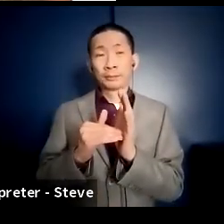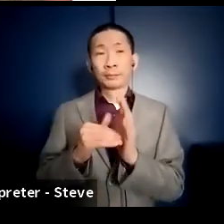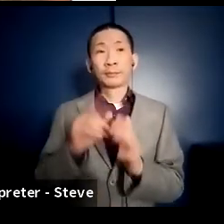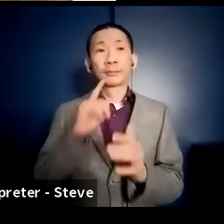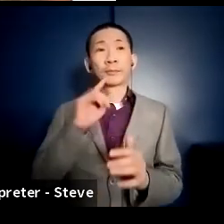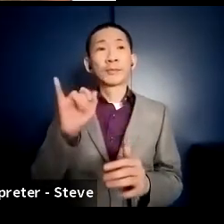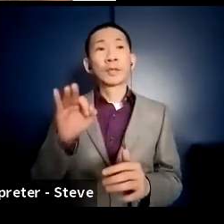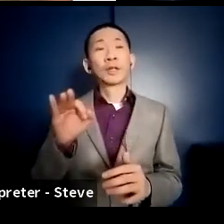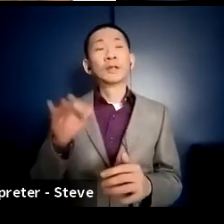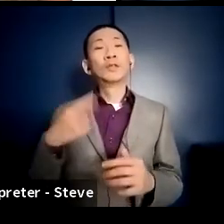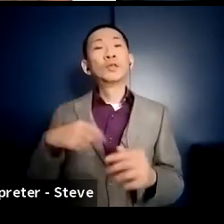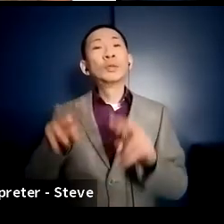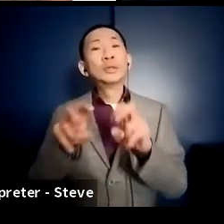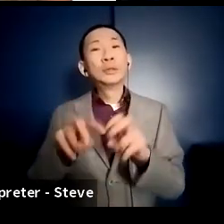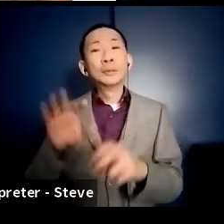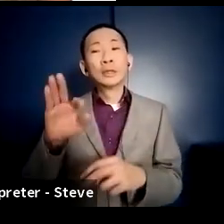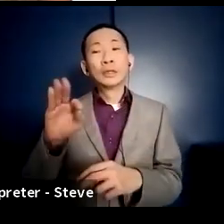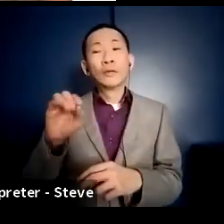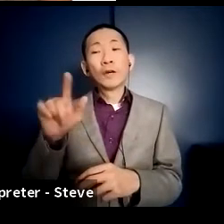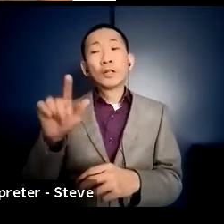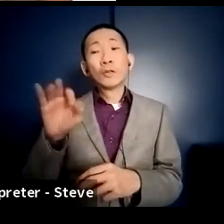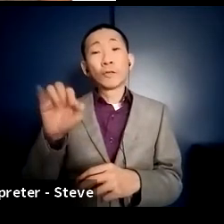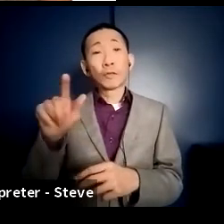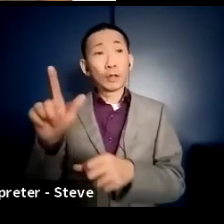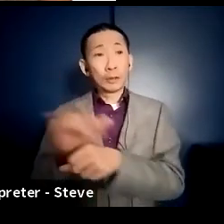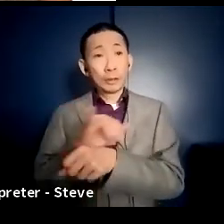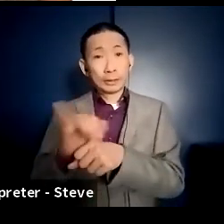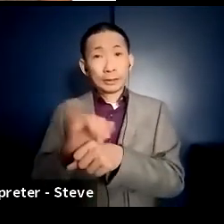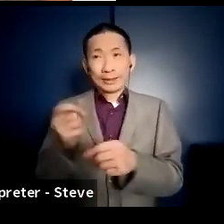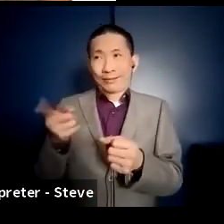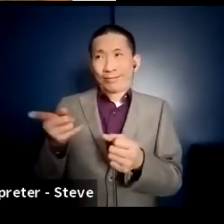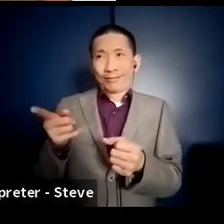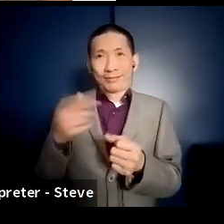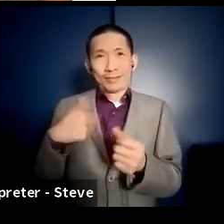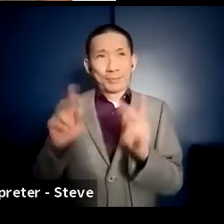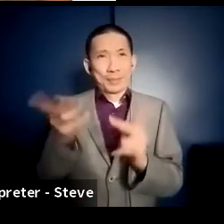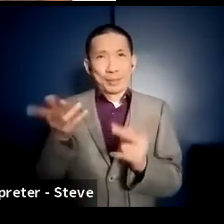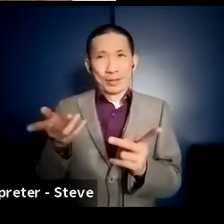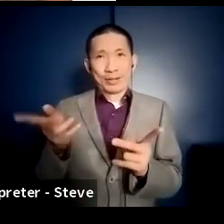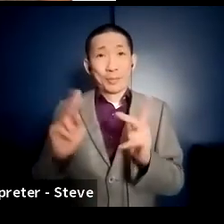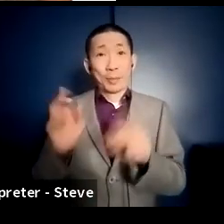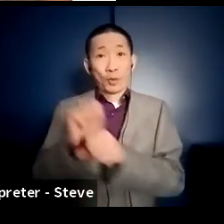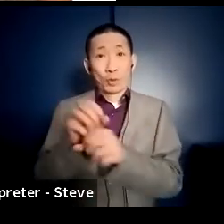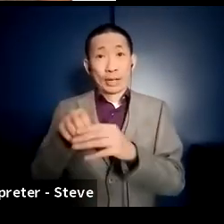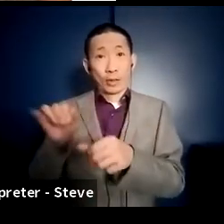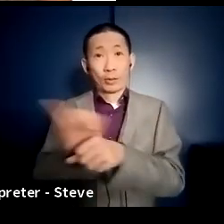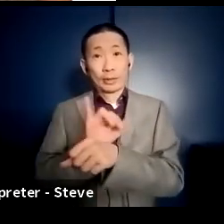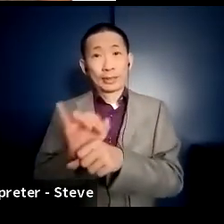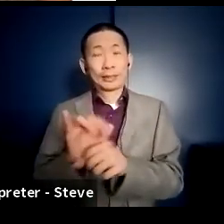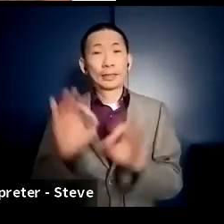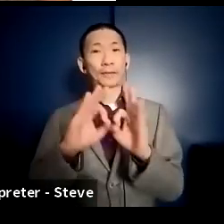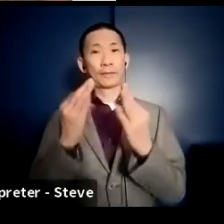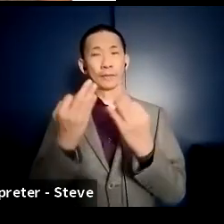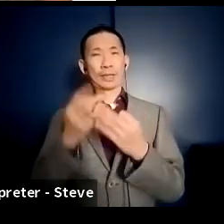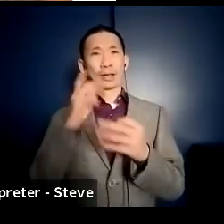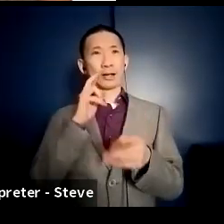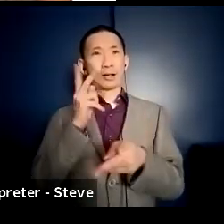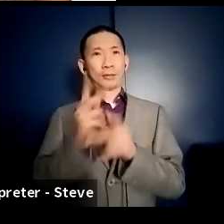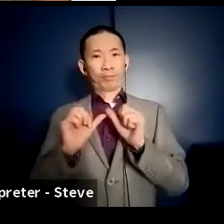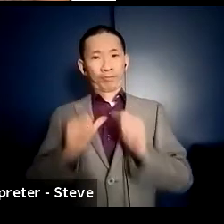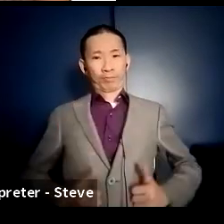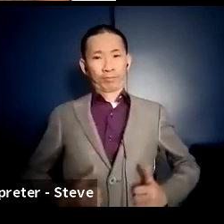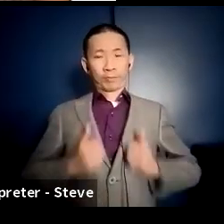we dismantle the fossil fuel industry, yeah, there are a bunch of people, like people work in those industries and families are sustained by those